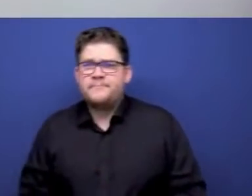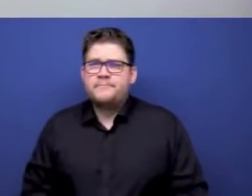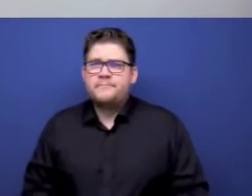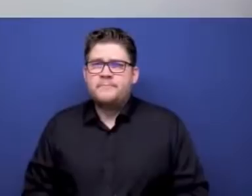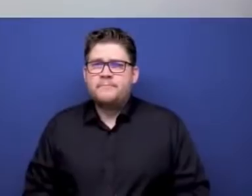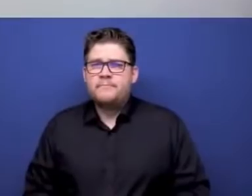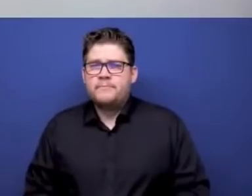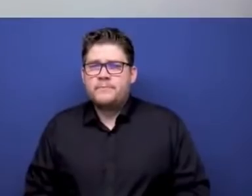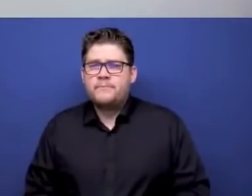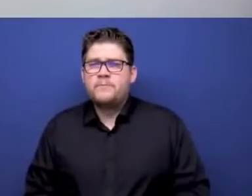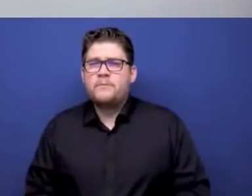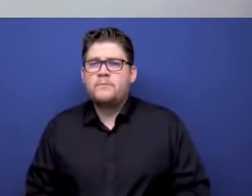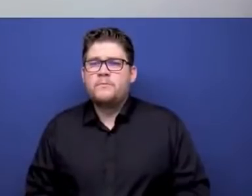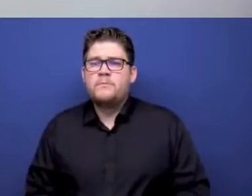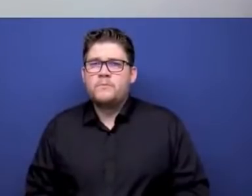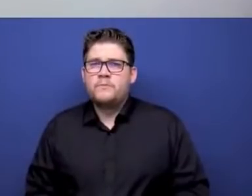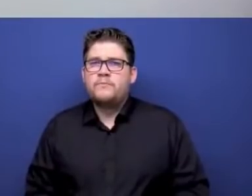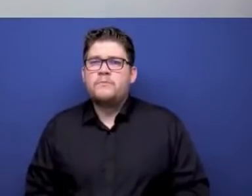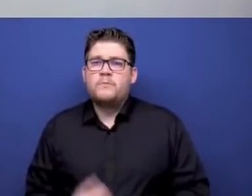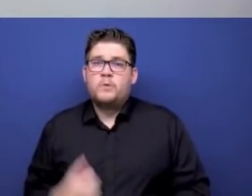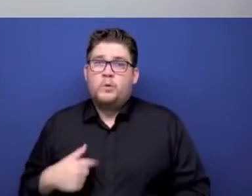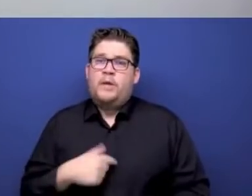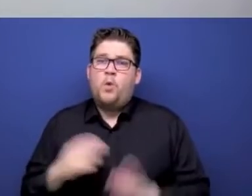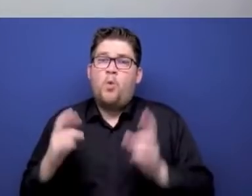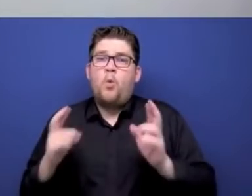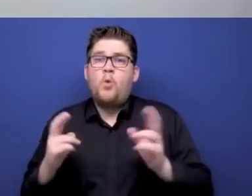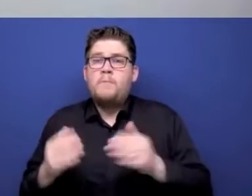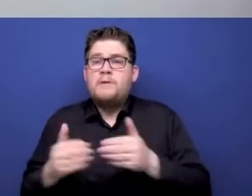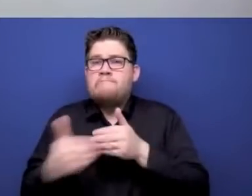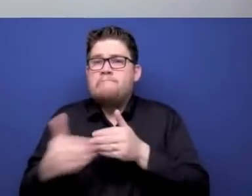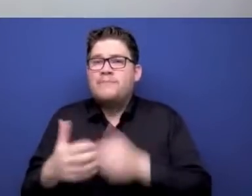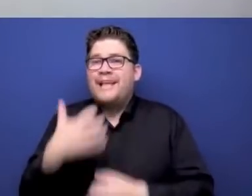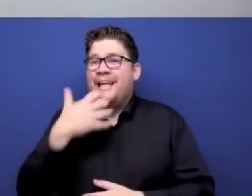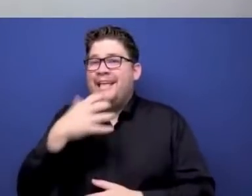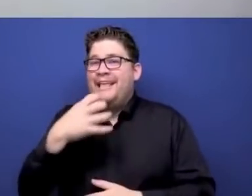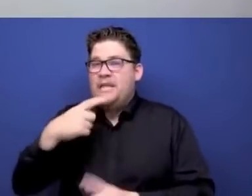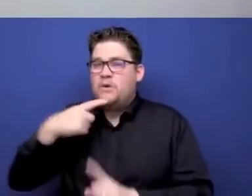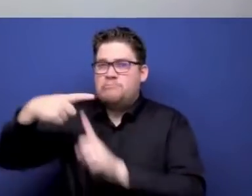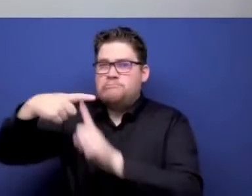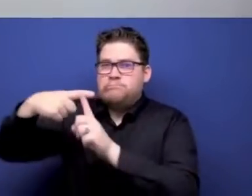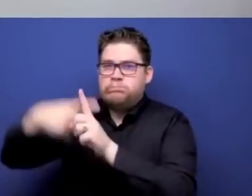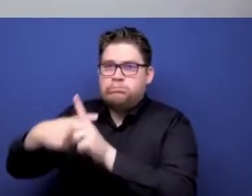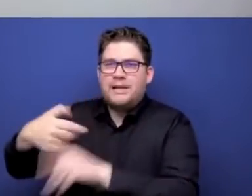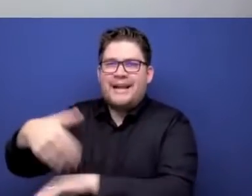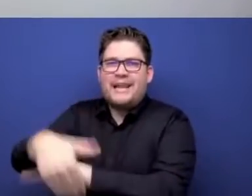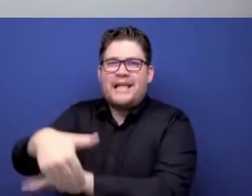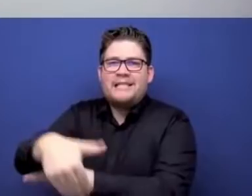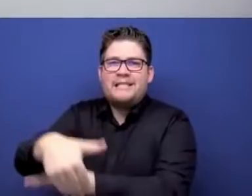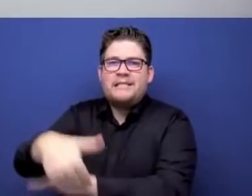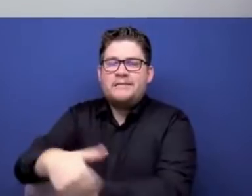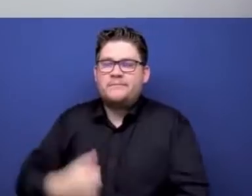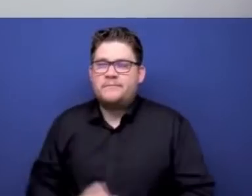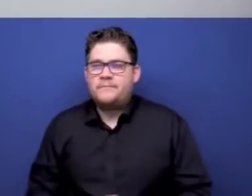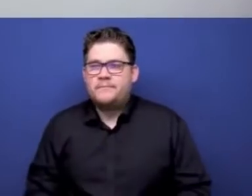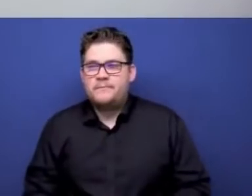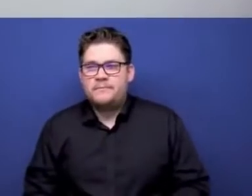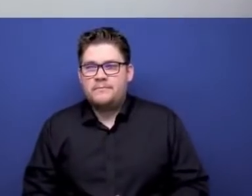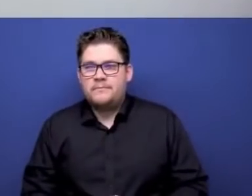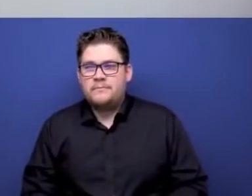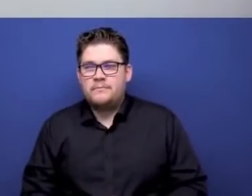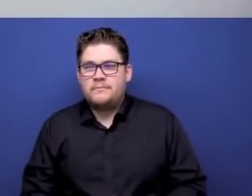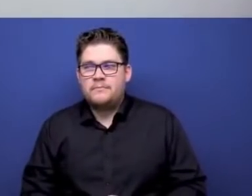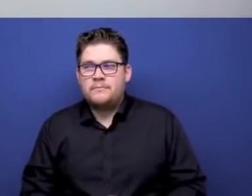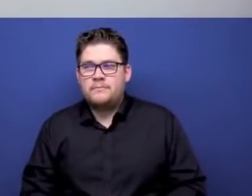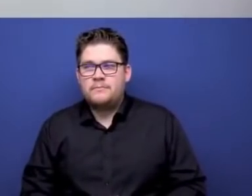at night, and that's a good thing. That's what we is the most dangerous, is when we don't get cooling